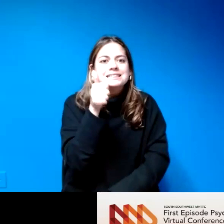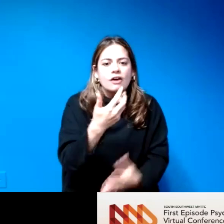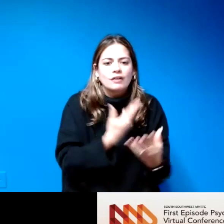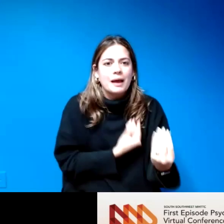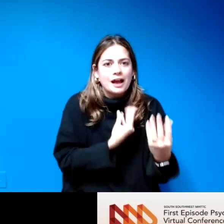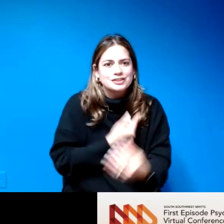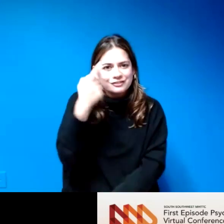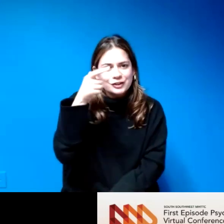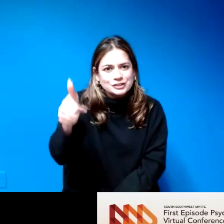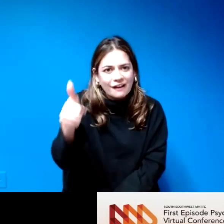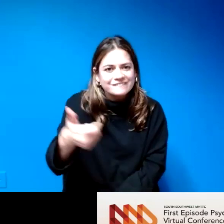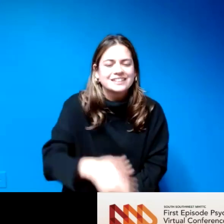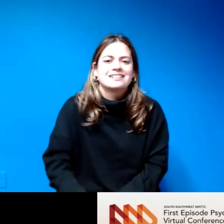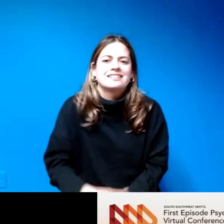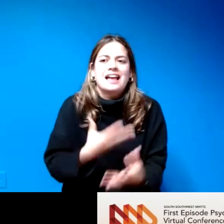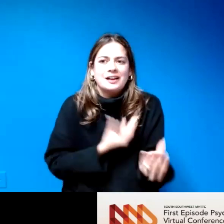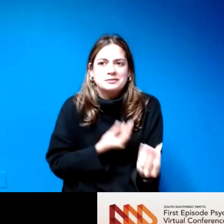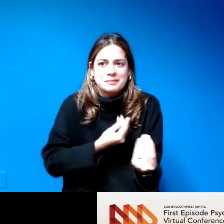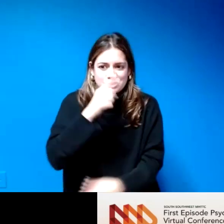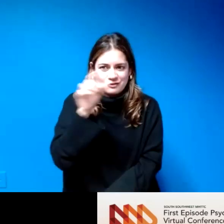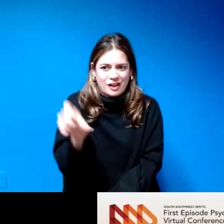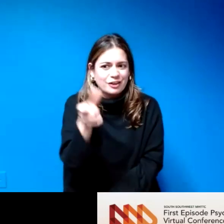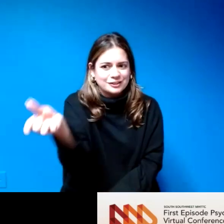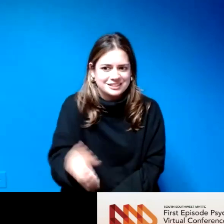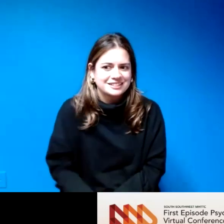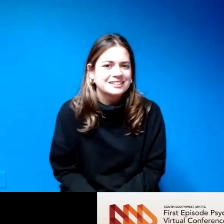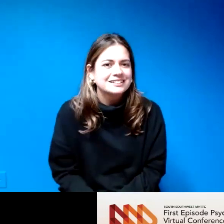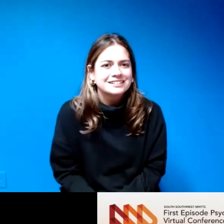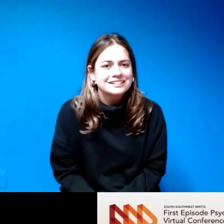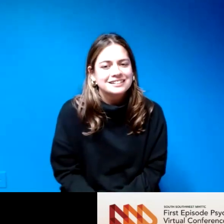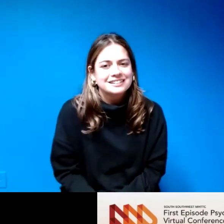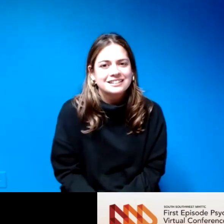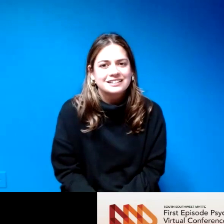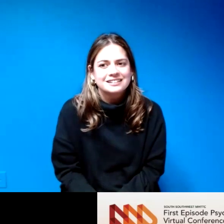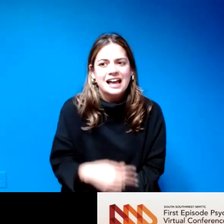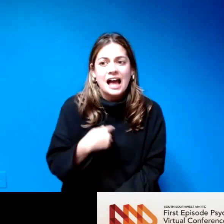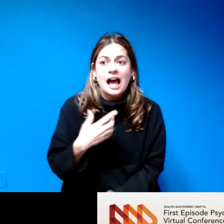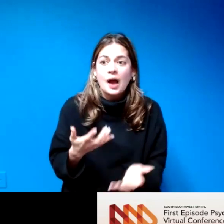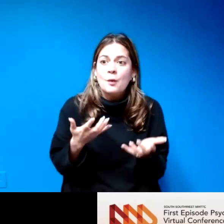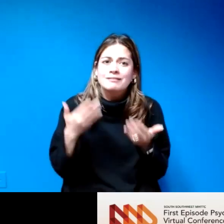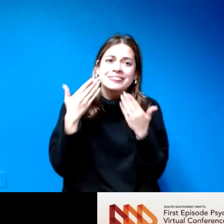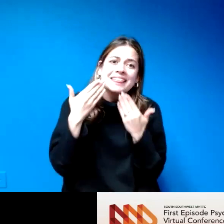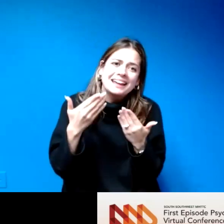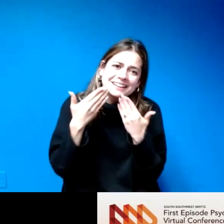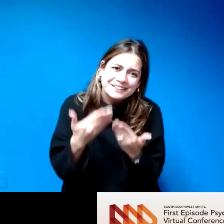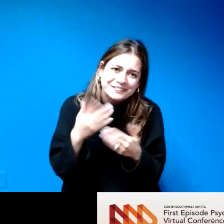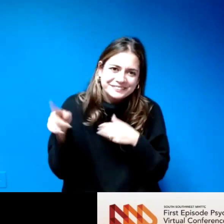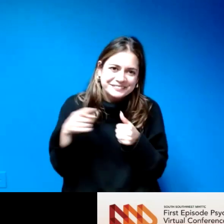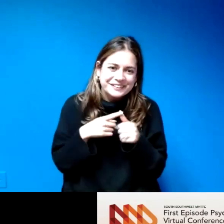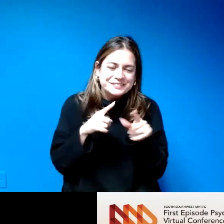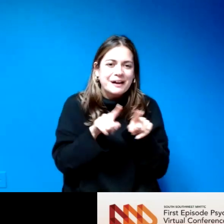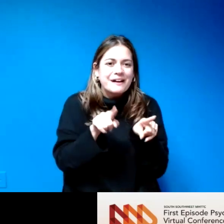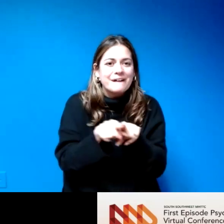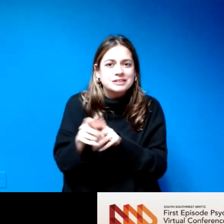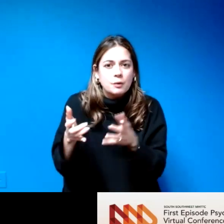and compassion for others? That's amazing. Well, I wanna thank you first, but I also want